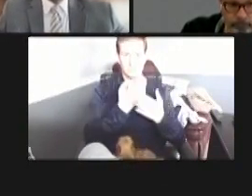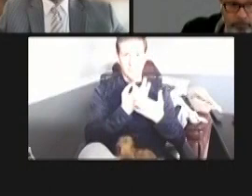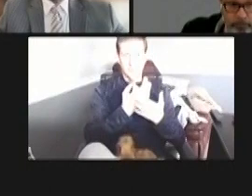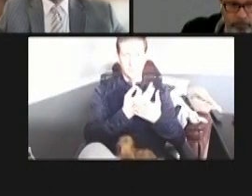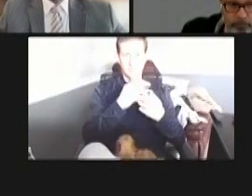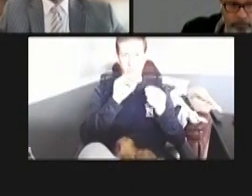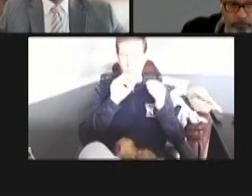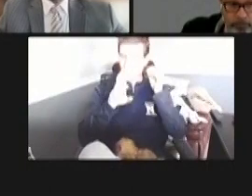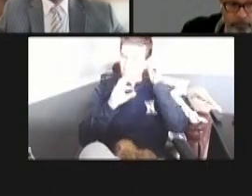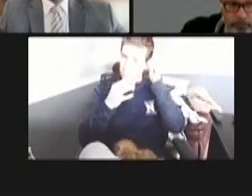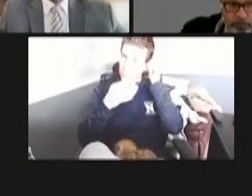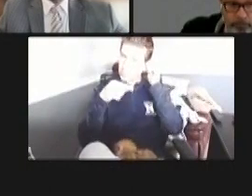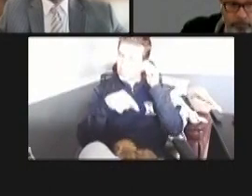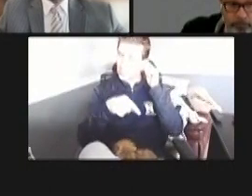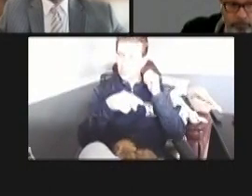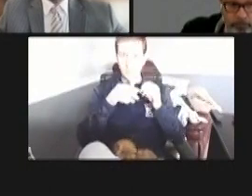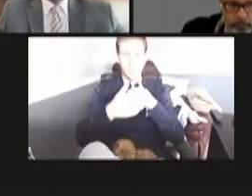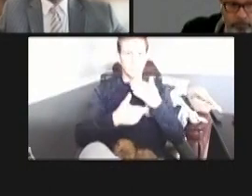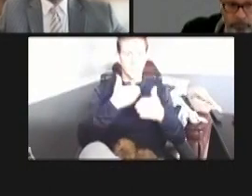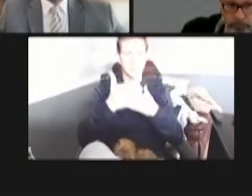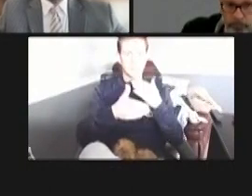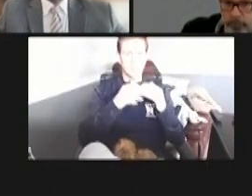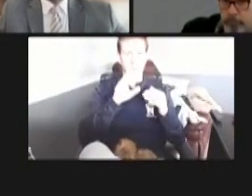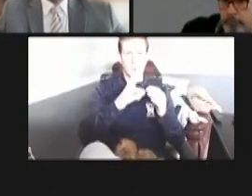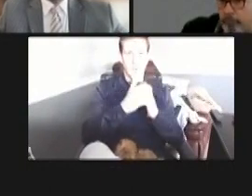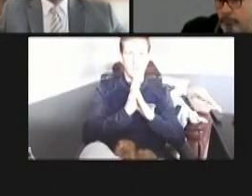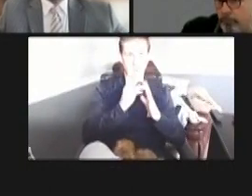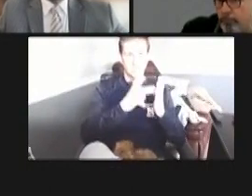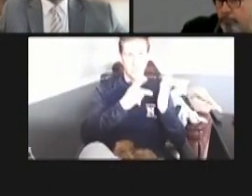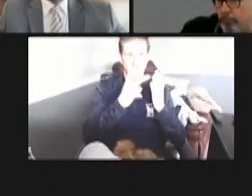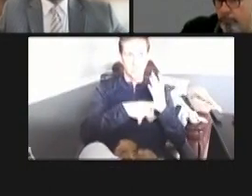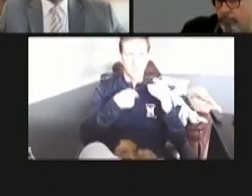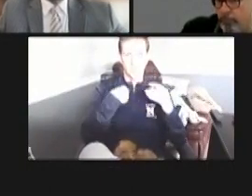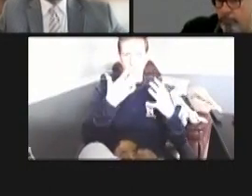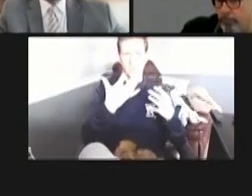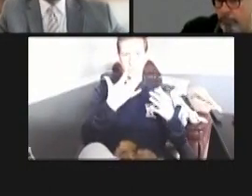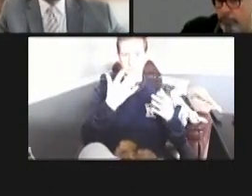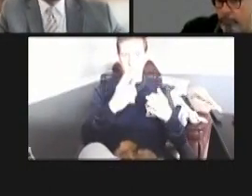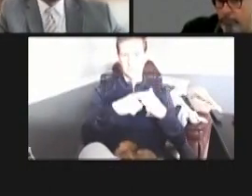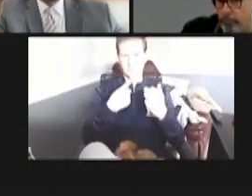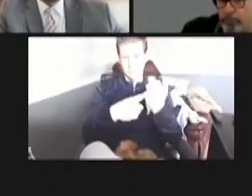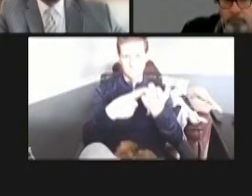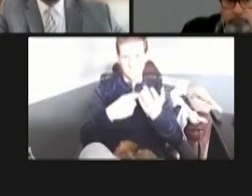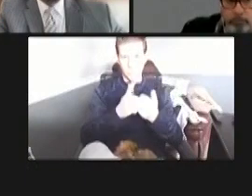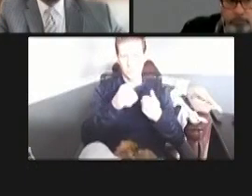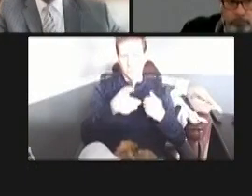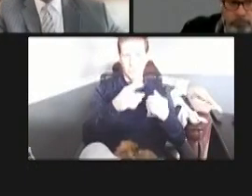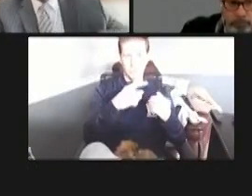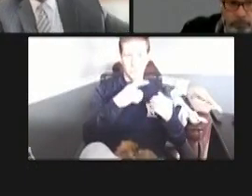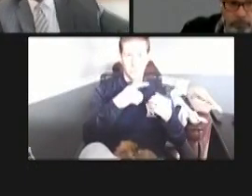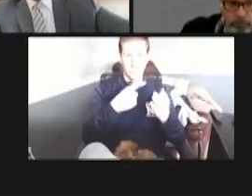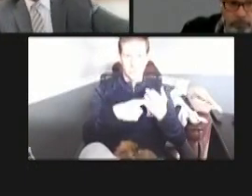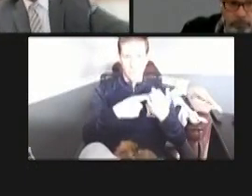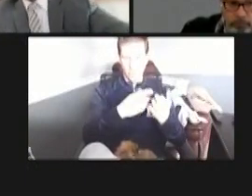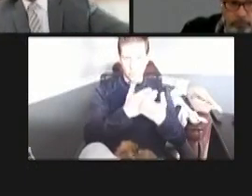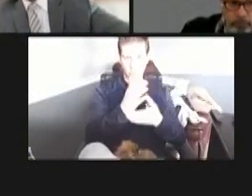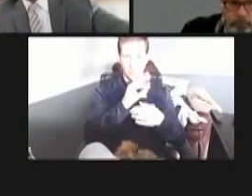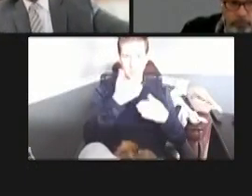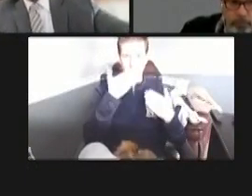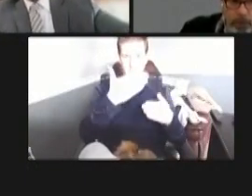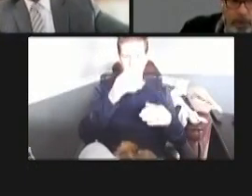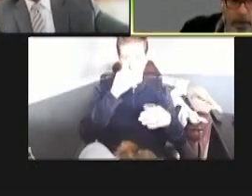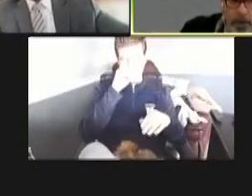or either of these processes or the ASK program as a whole. We would love to speak with you about it and talk through it with you. And thank you for the